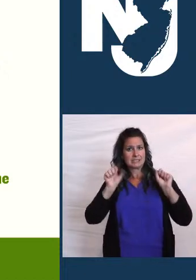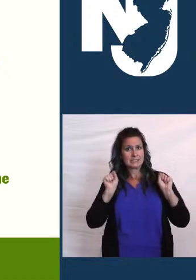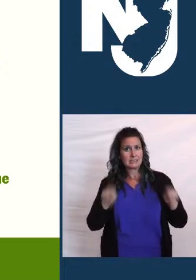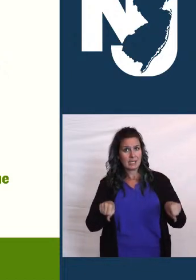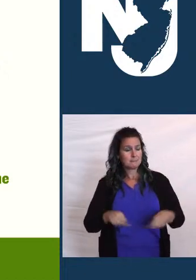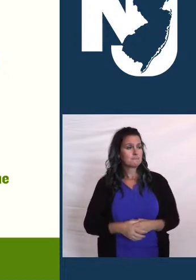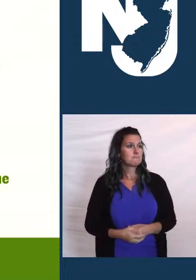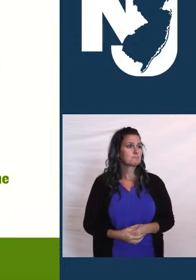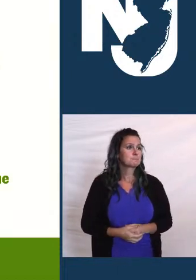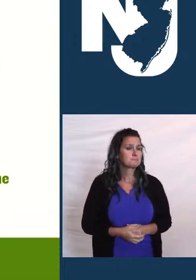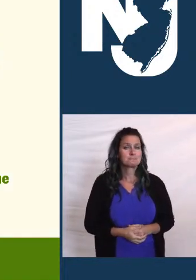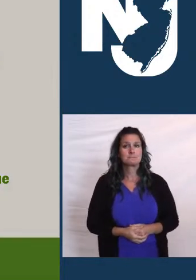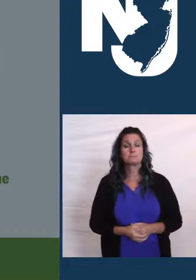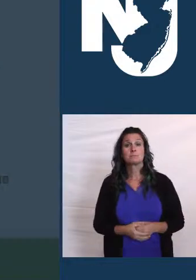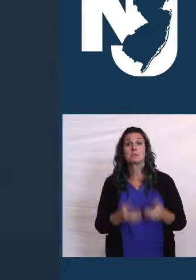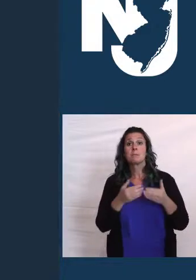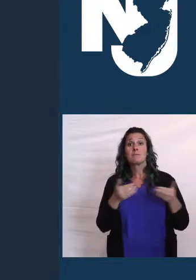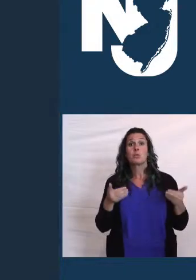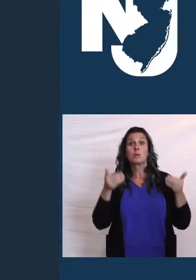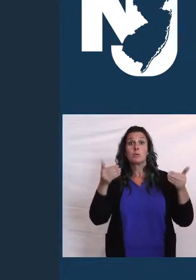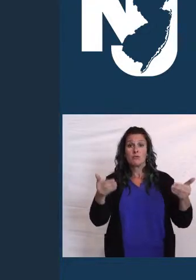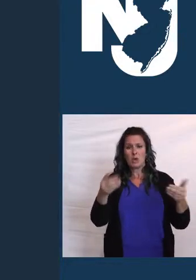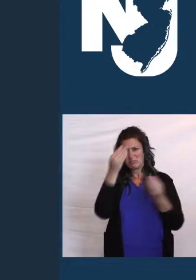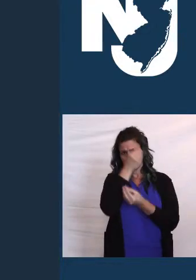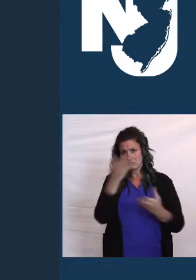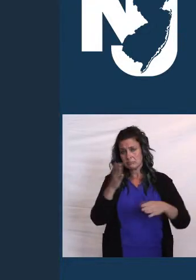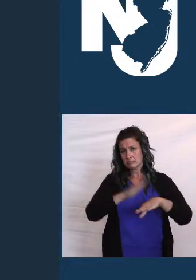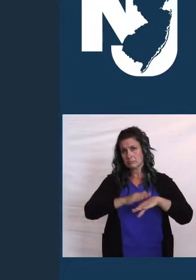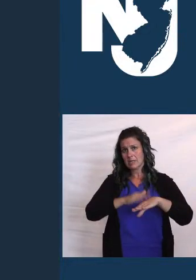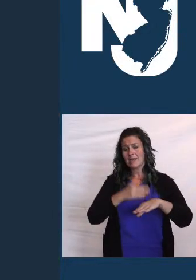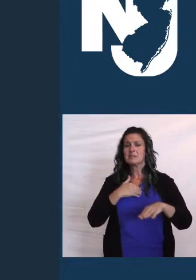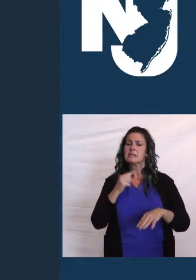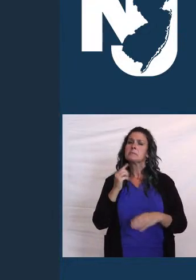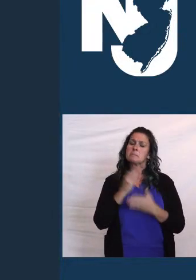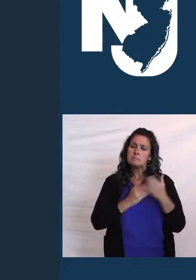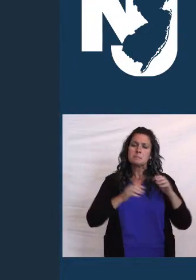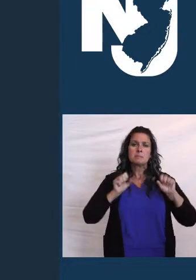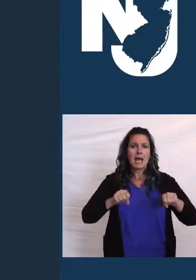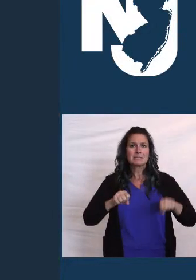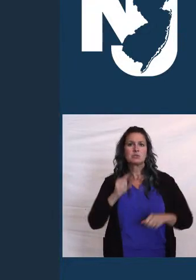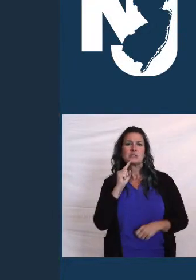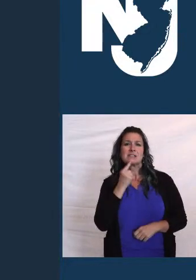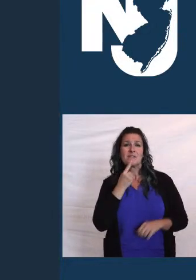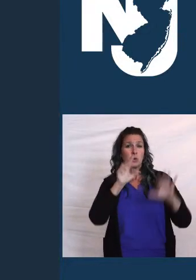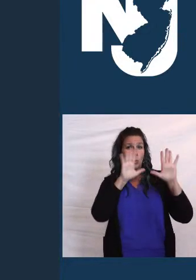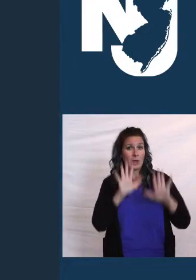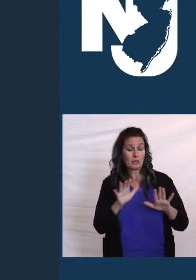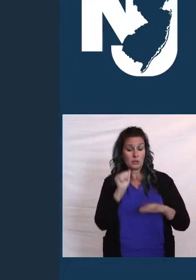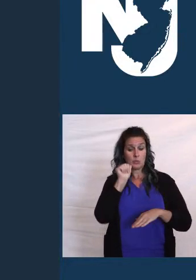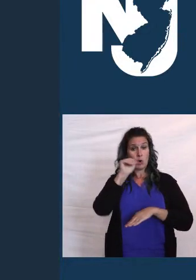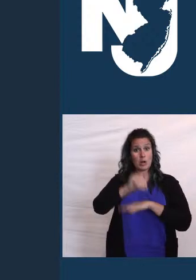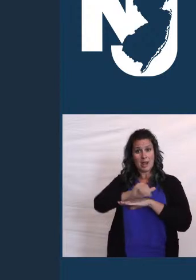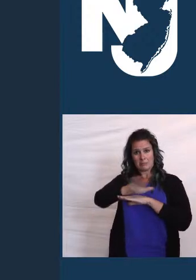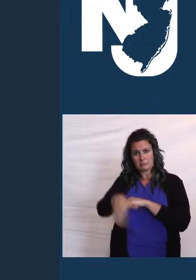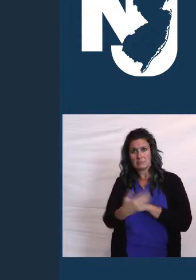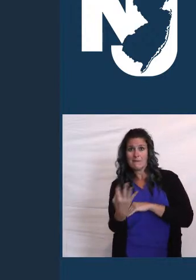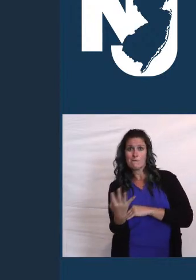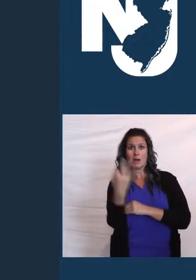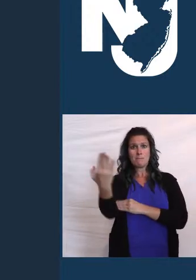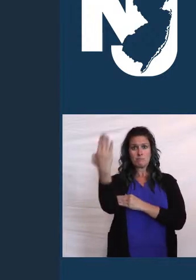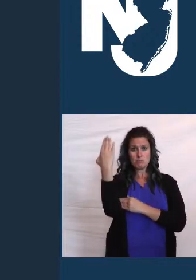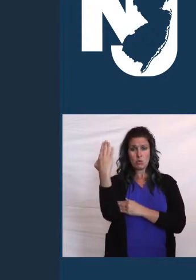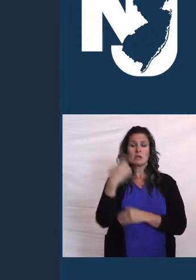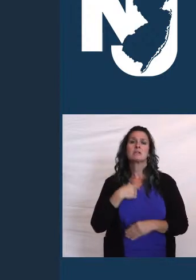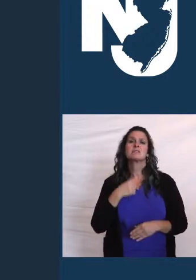move on, we are anticipating some potentially severe weather tomorrow into Friday. A flash